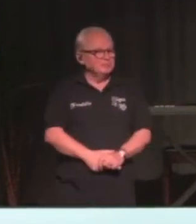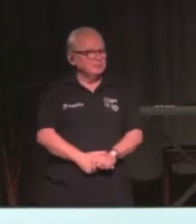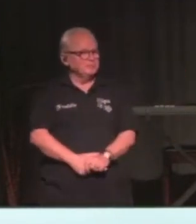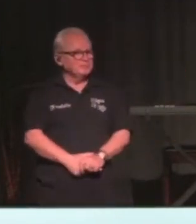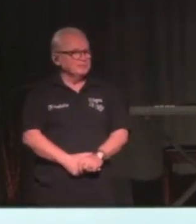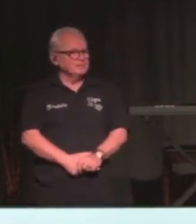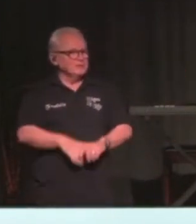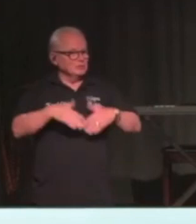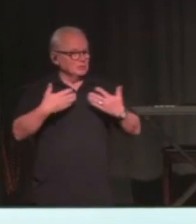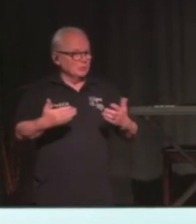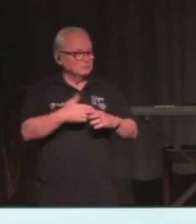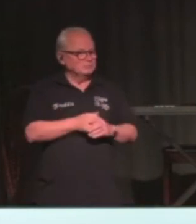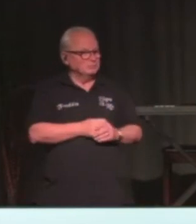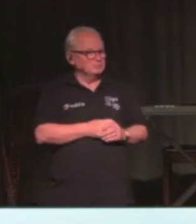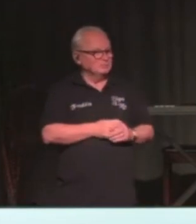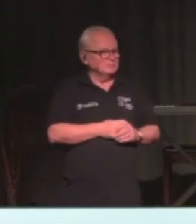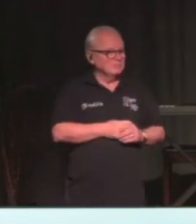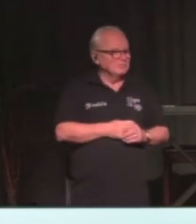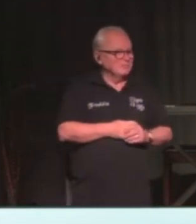so, anybody